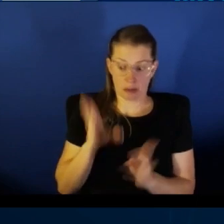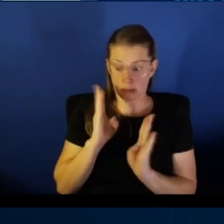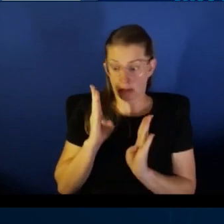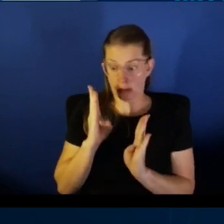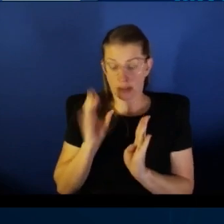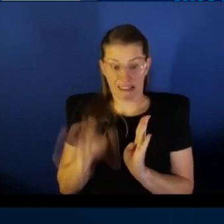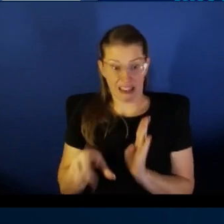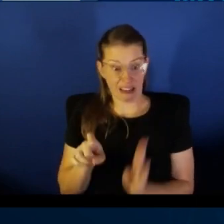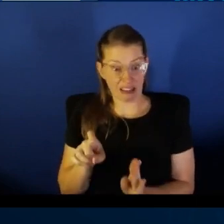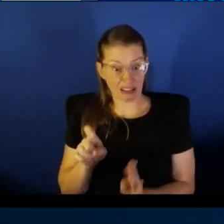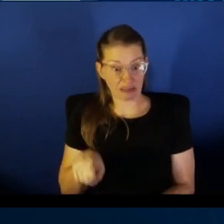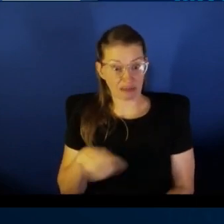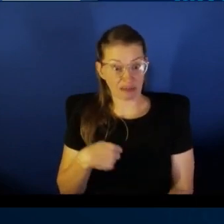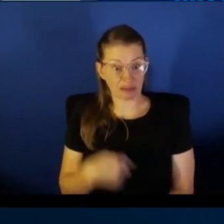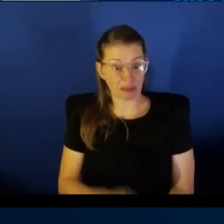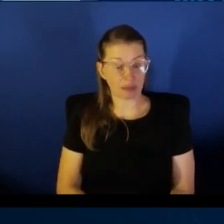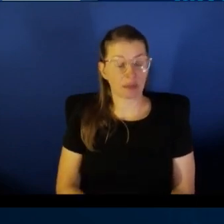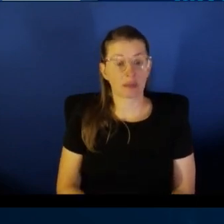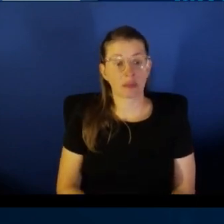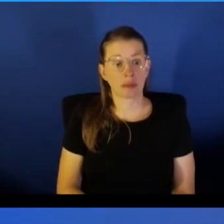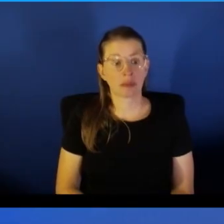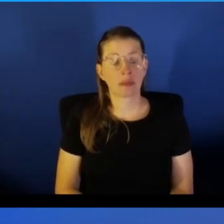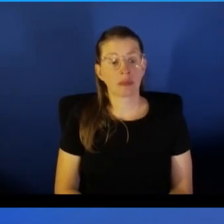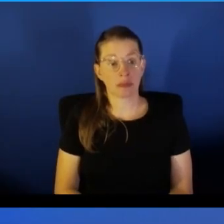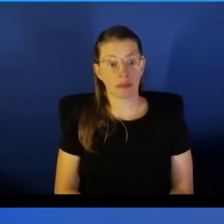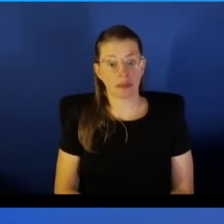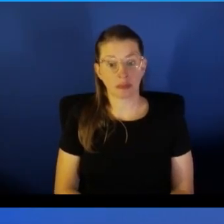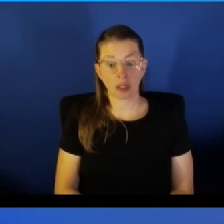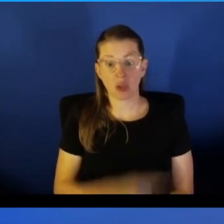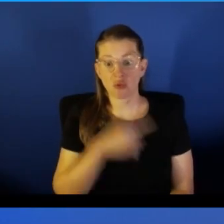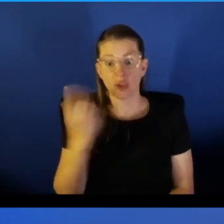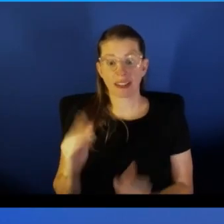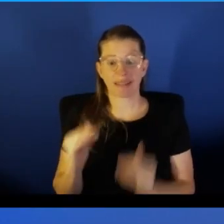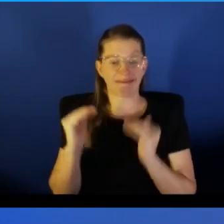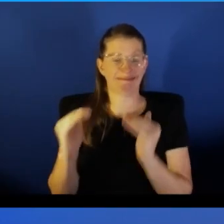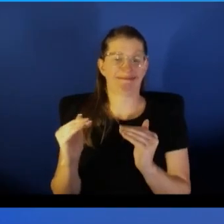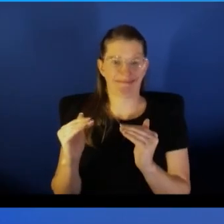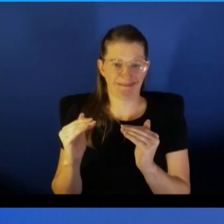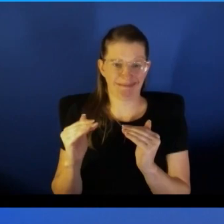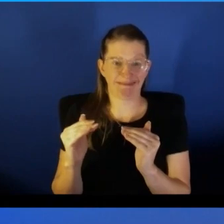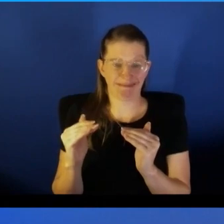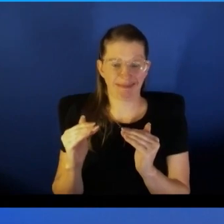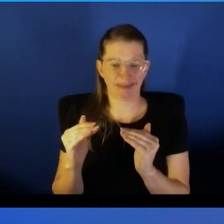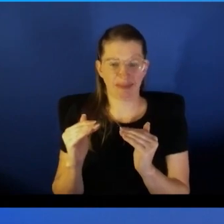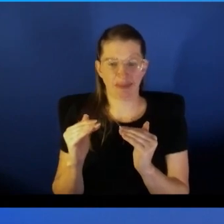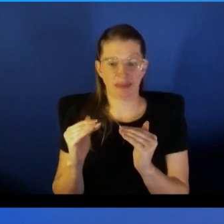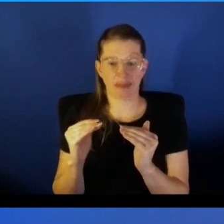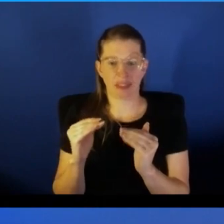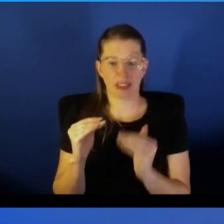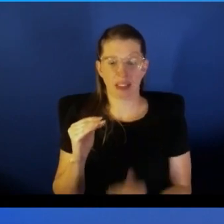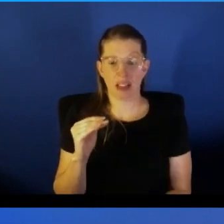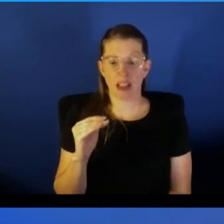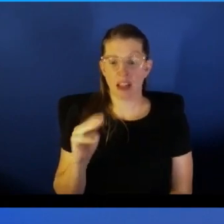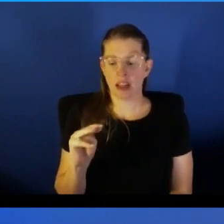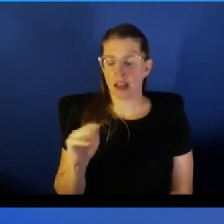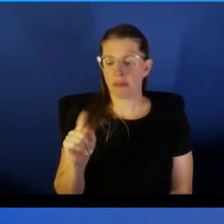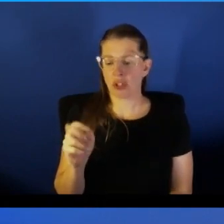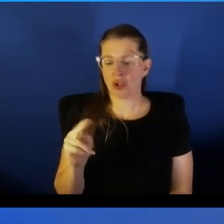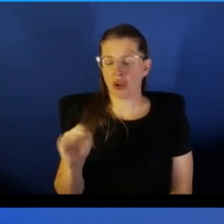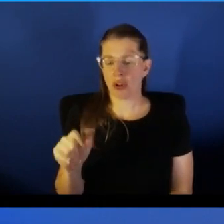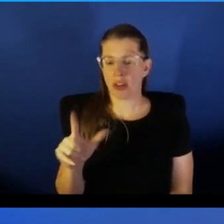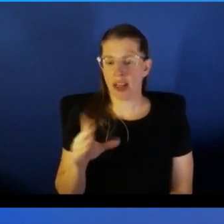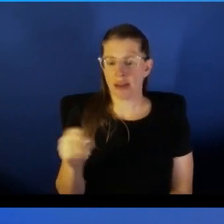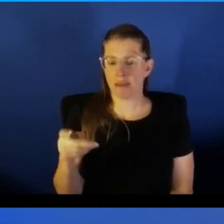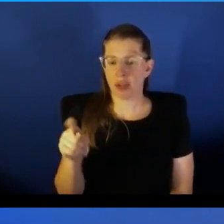that? There is an elevated risk for age, I think maternal and paternal age, and I don't know a ton